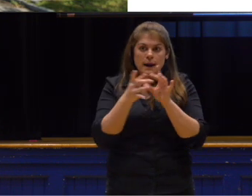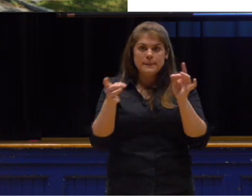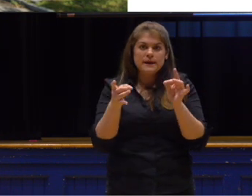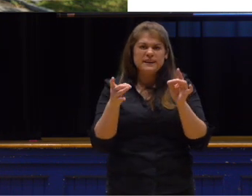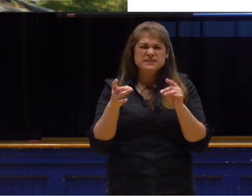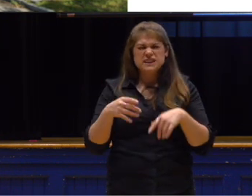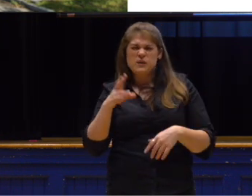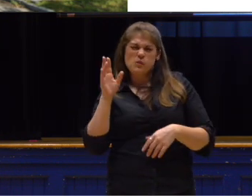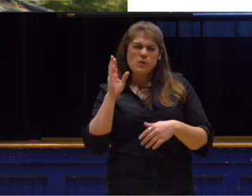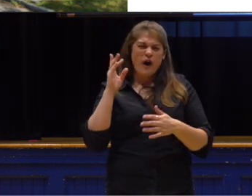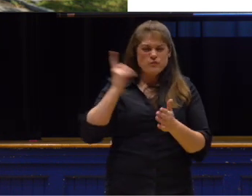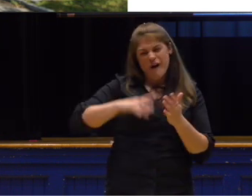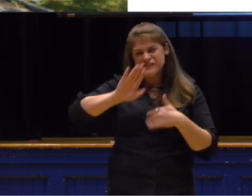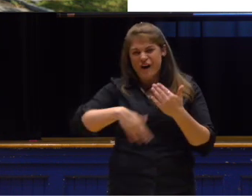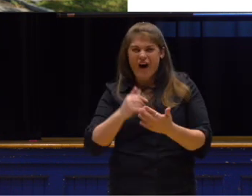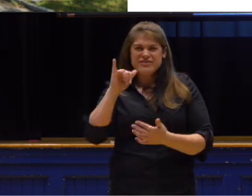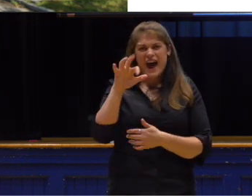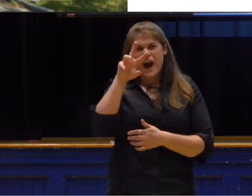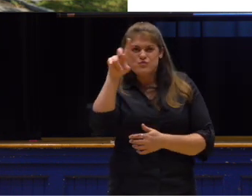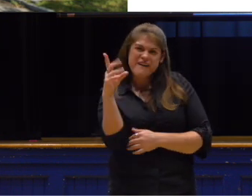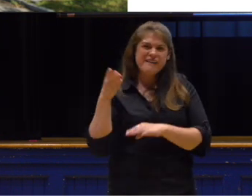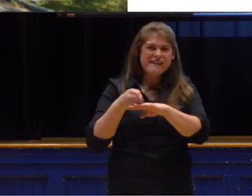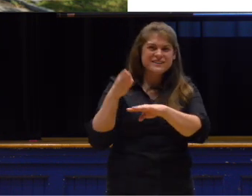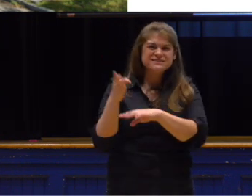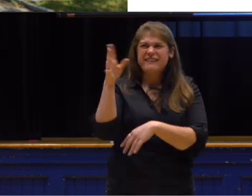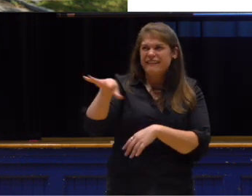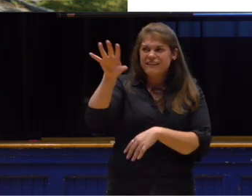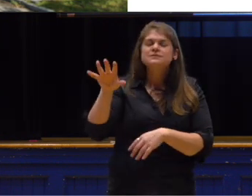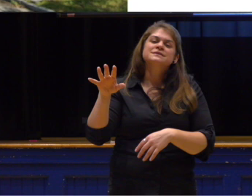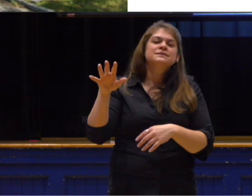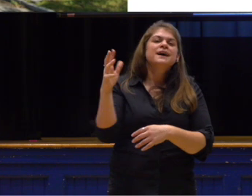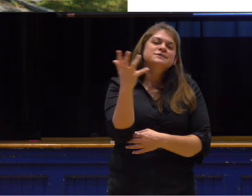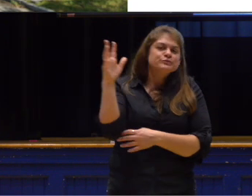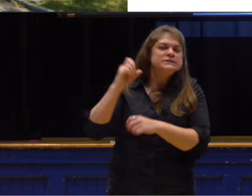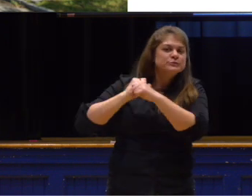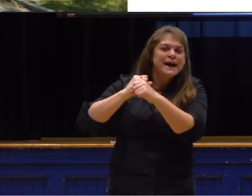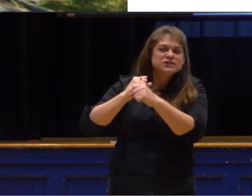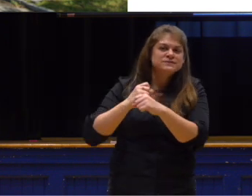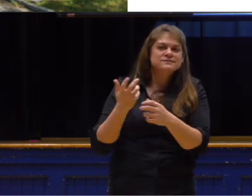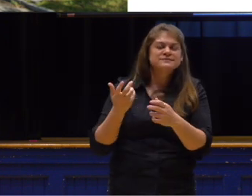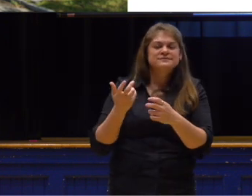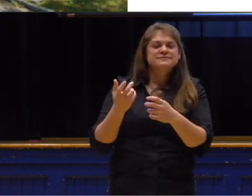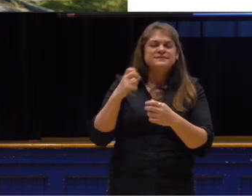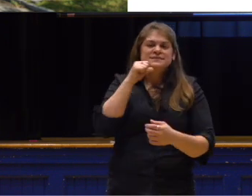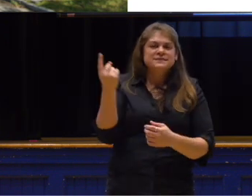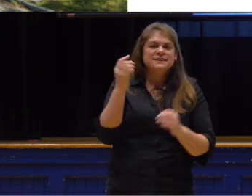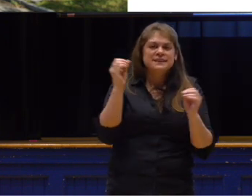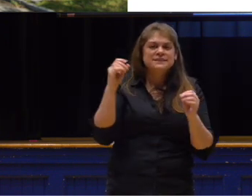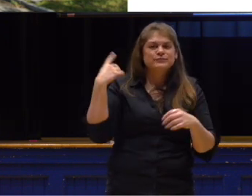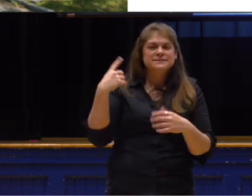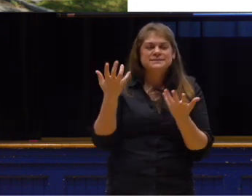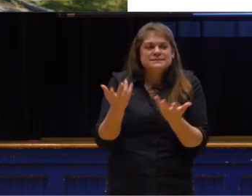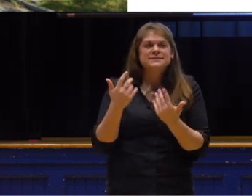that wood that's on those trees? It's tree protection. It's nothing crazy. It's just basically